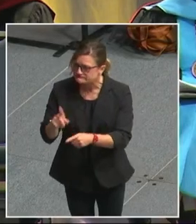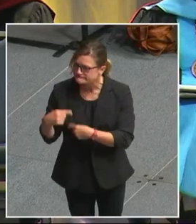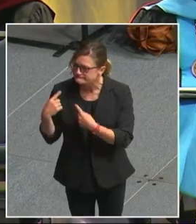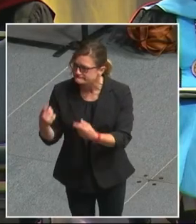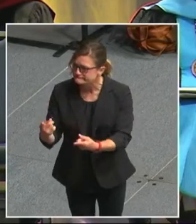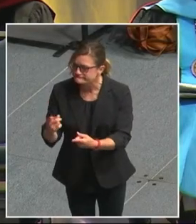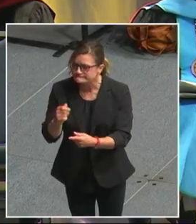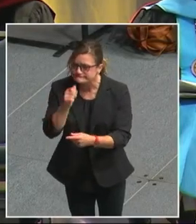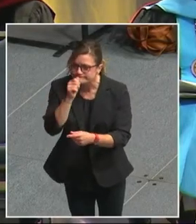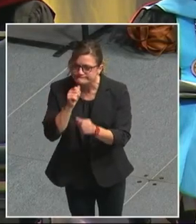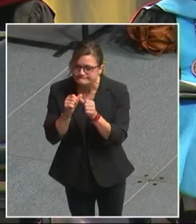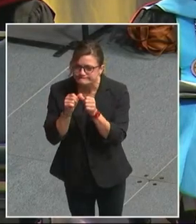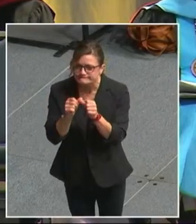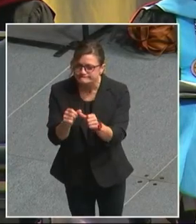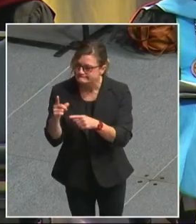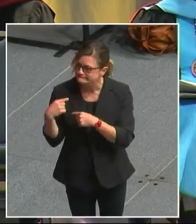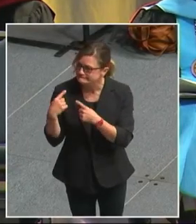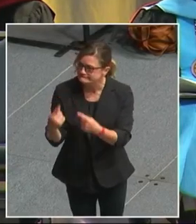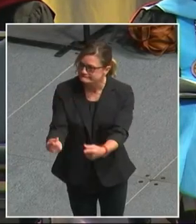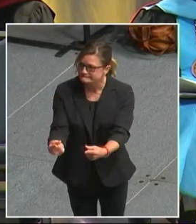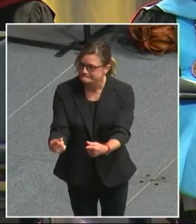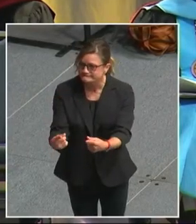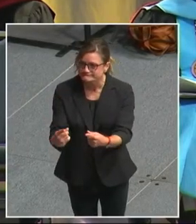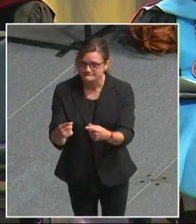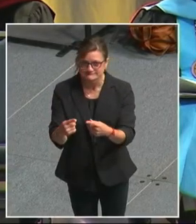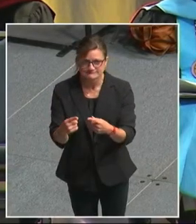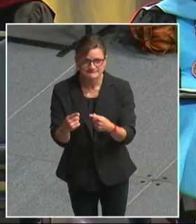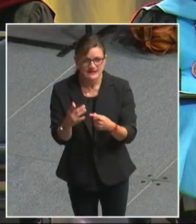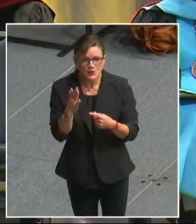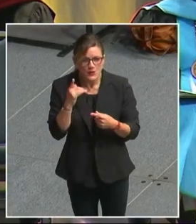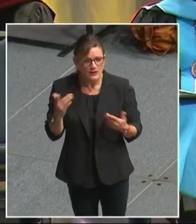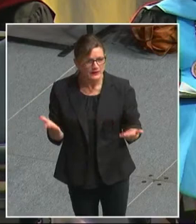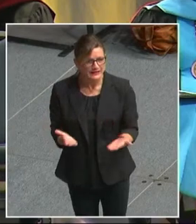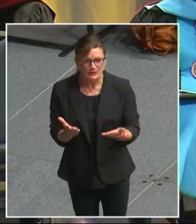perseverance have brought them to this significant milestone.